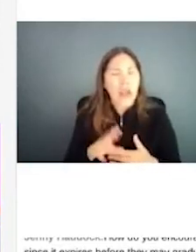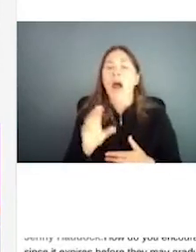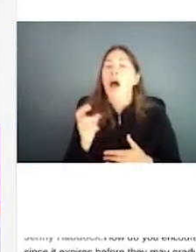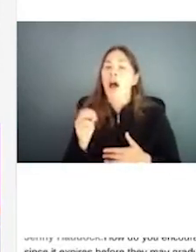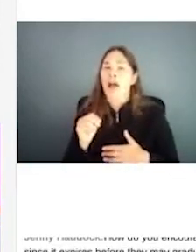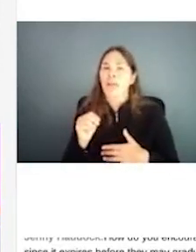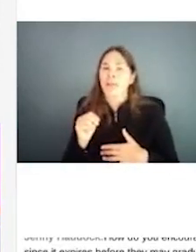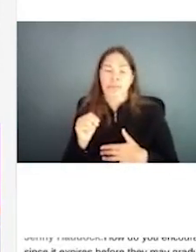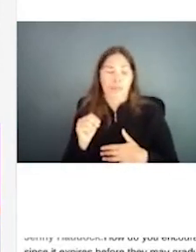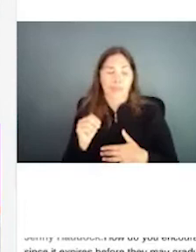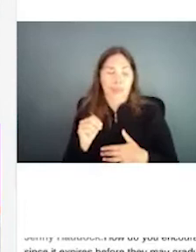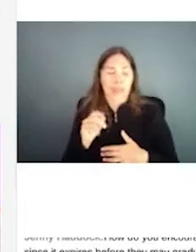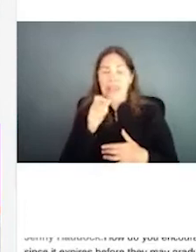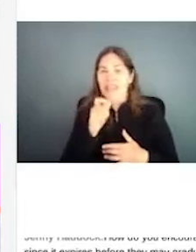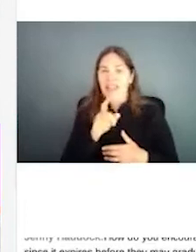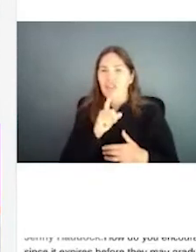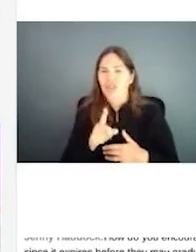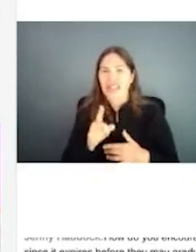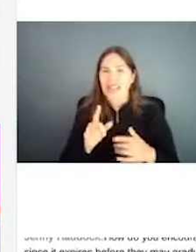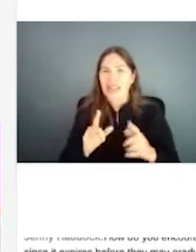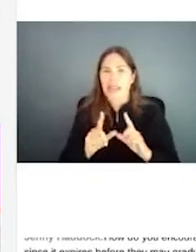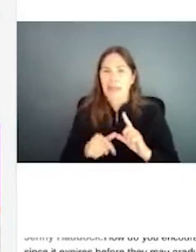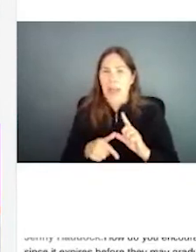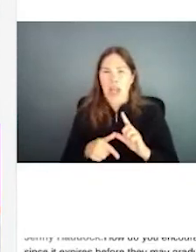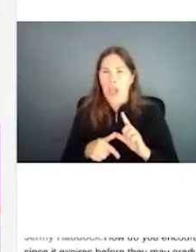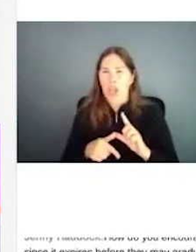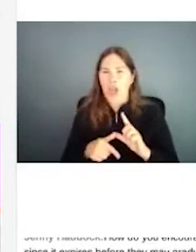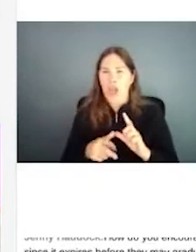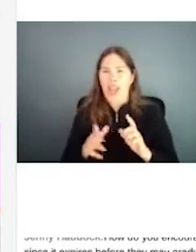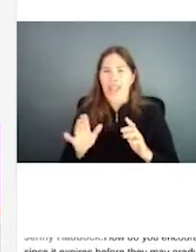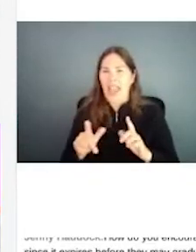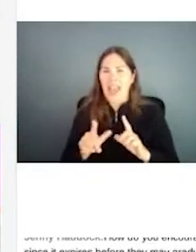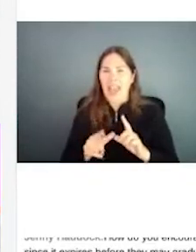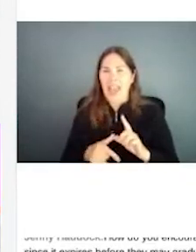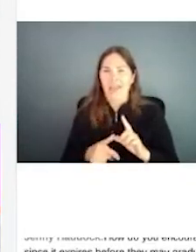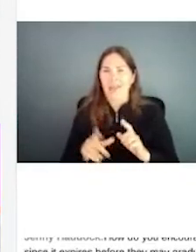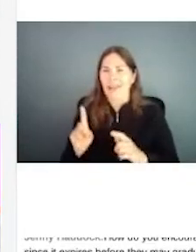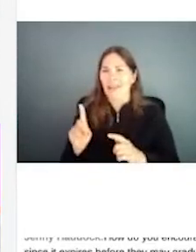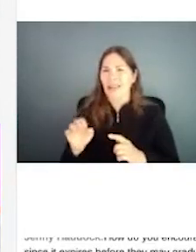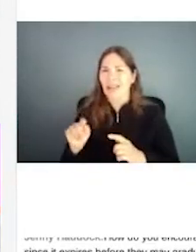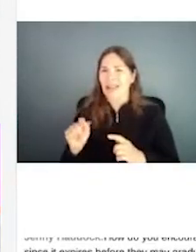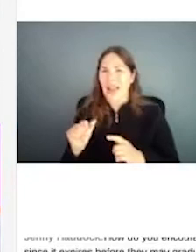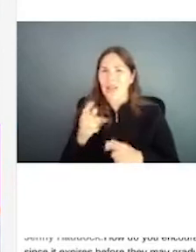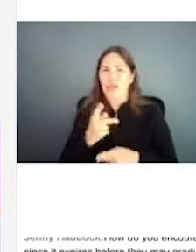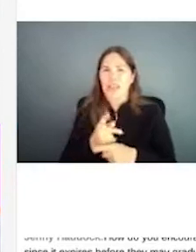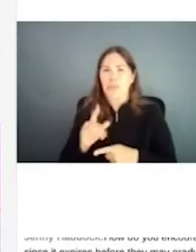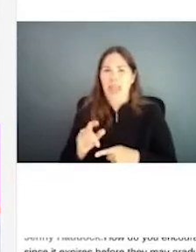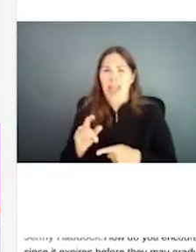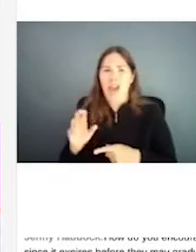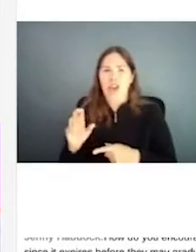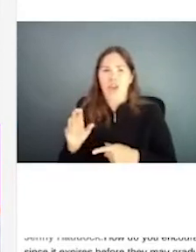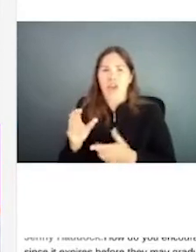Whether so it doesn't really expire, right? The expiration is built to try to keep that revenue stream.